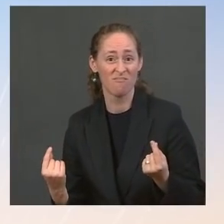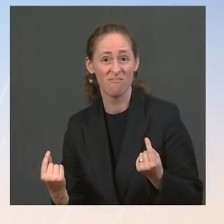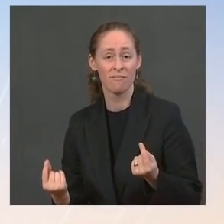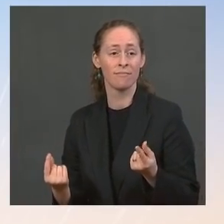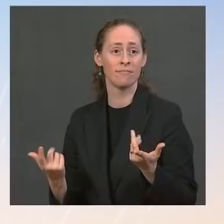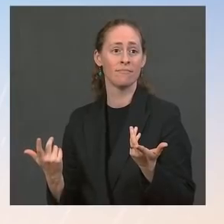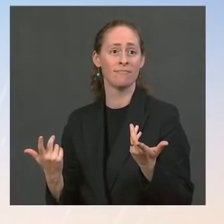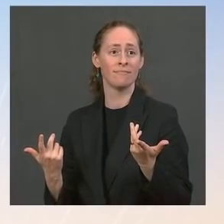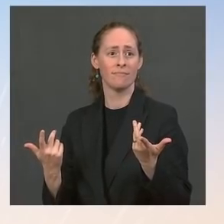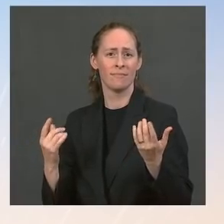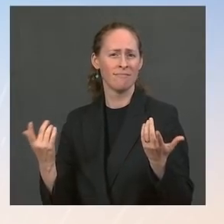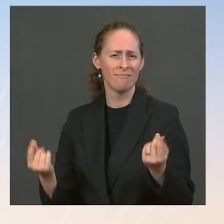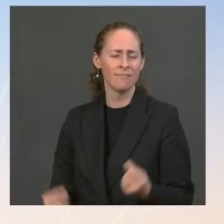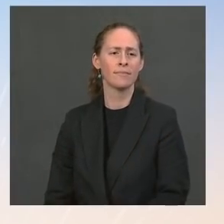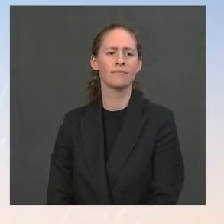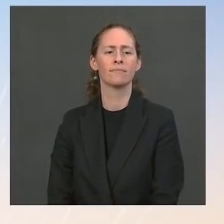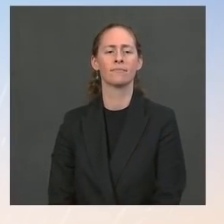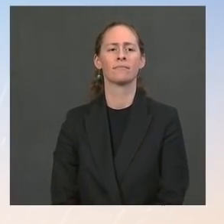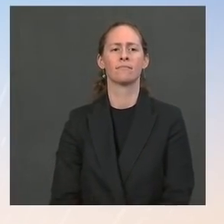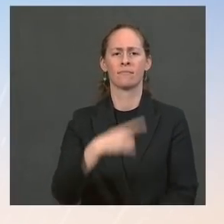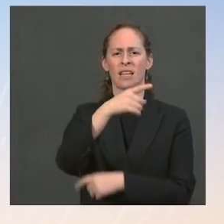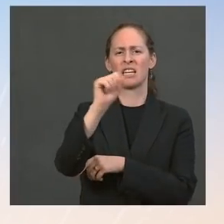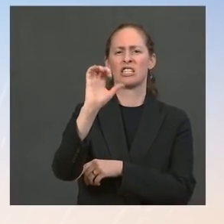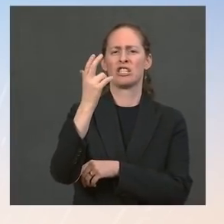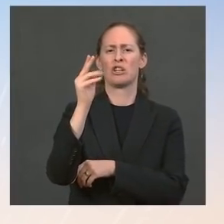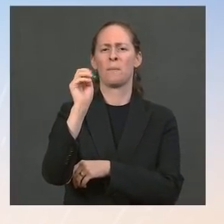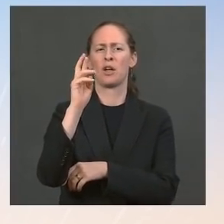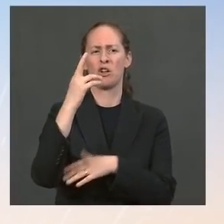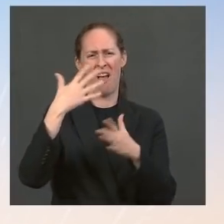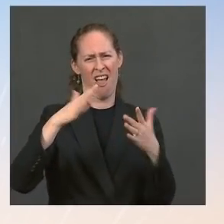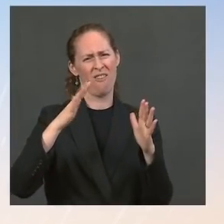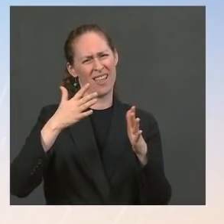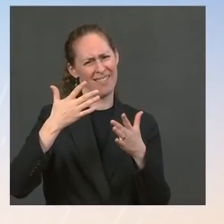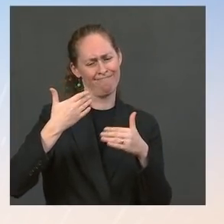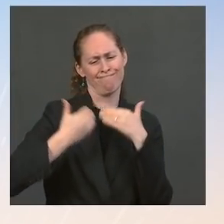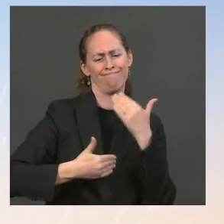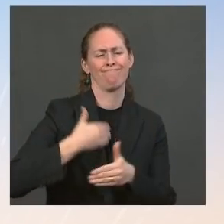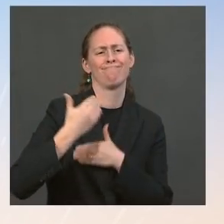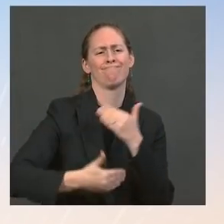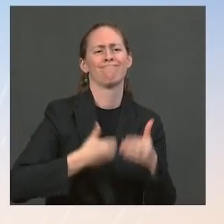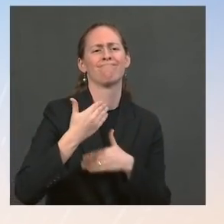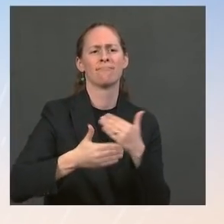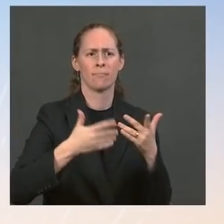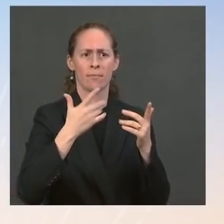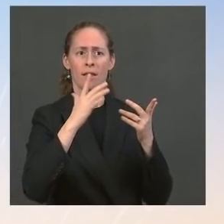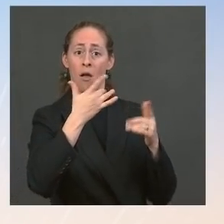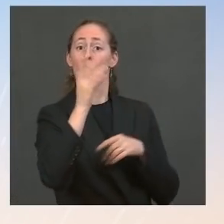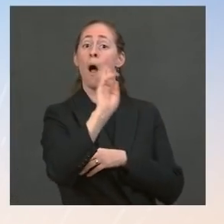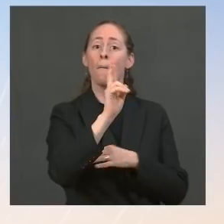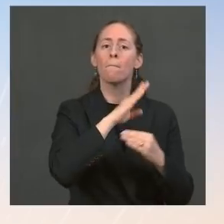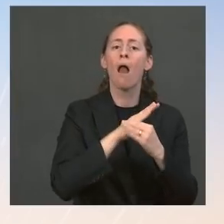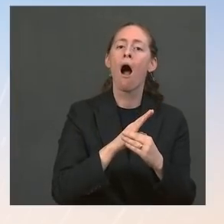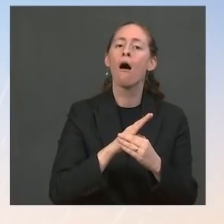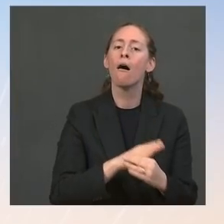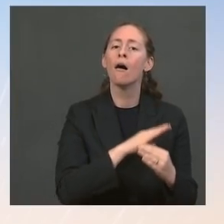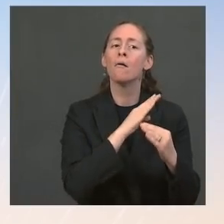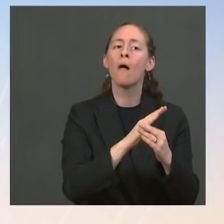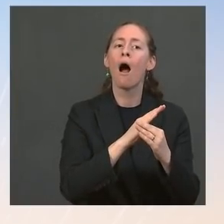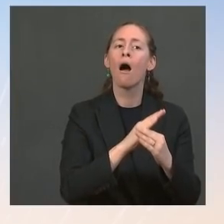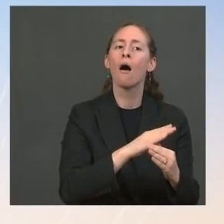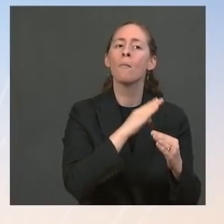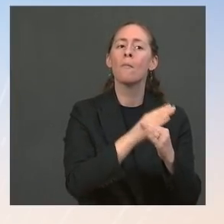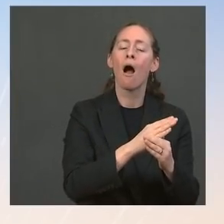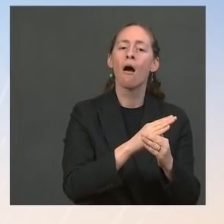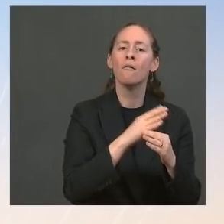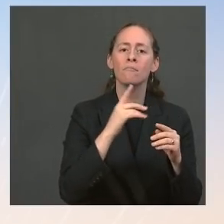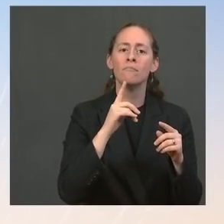Schumer's already been working to move things forward, and it's been blocked by Republicans. Not just their vote. An effort